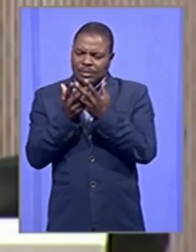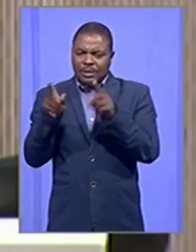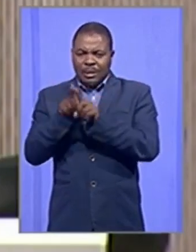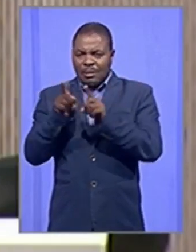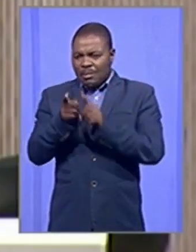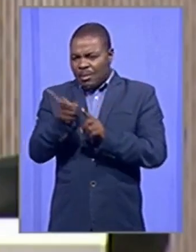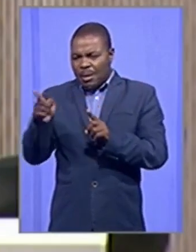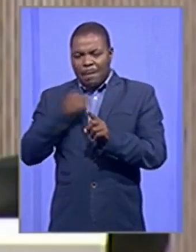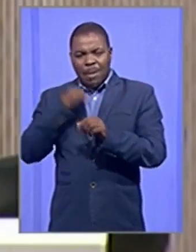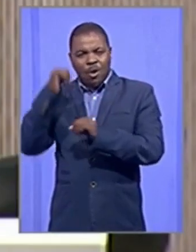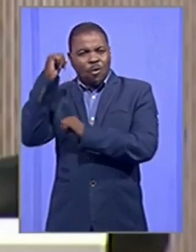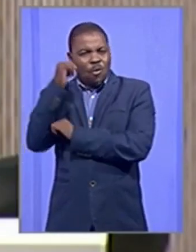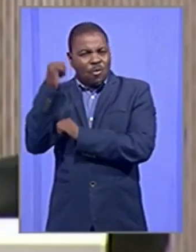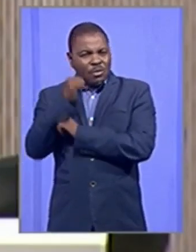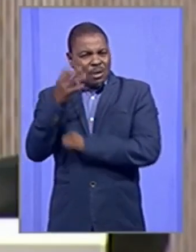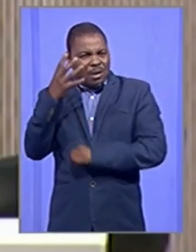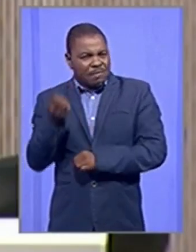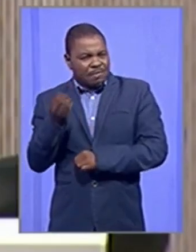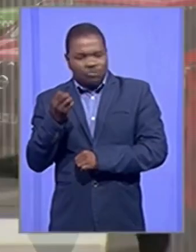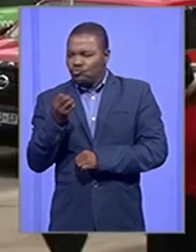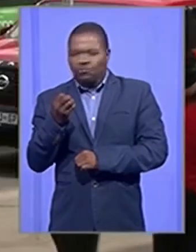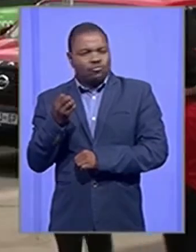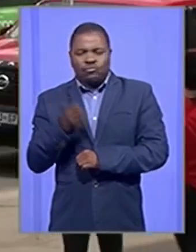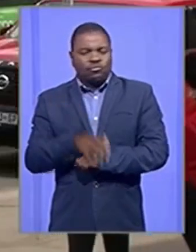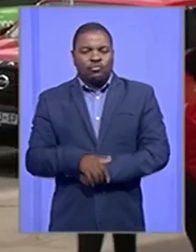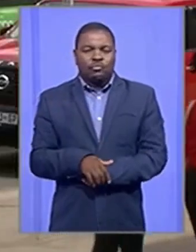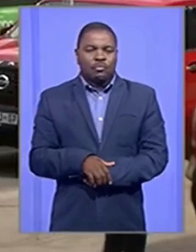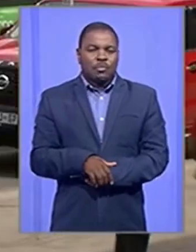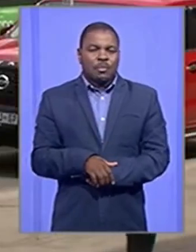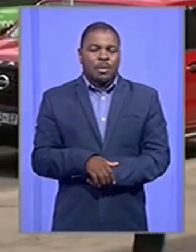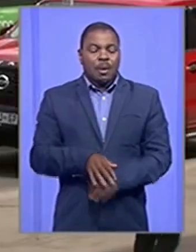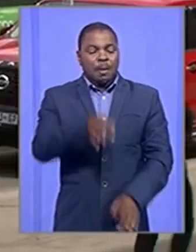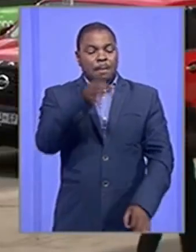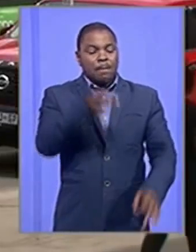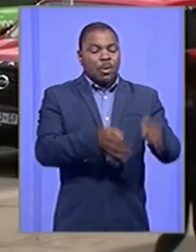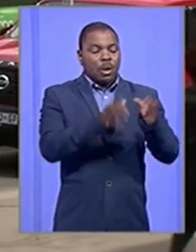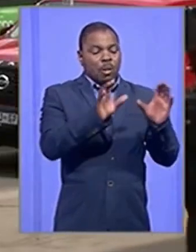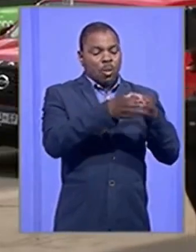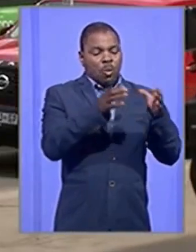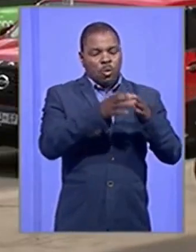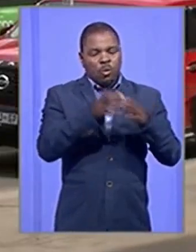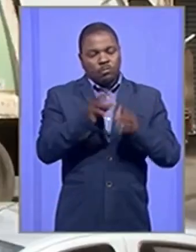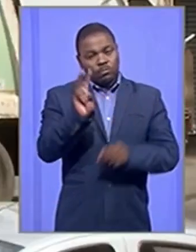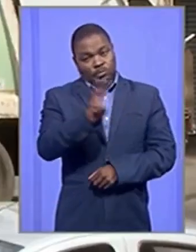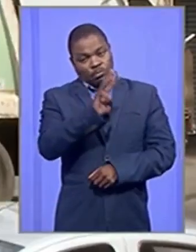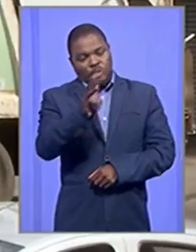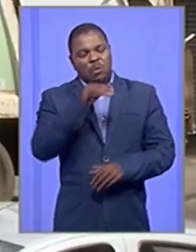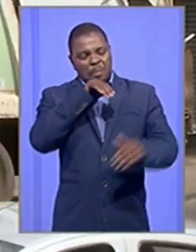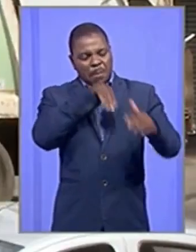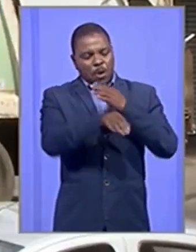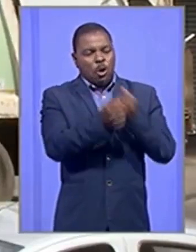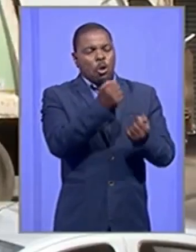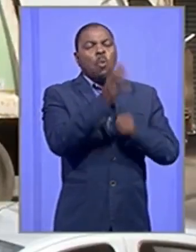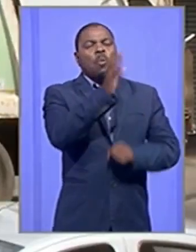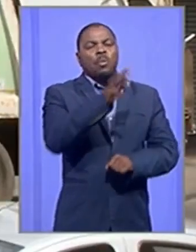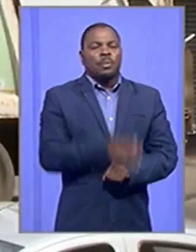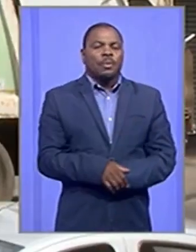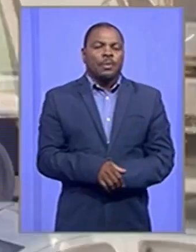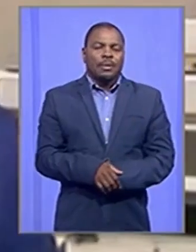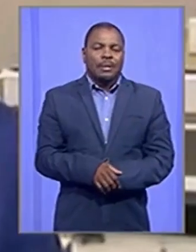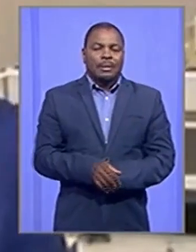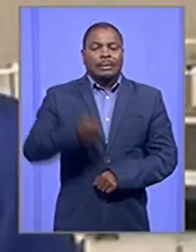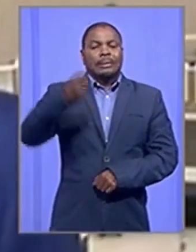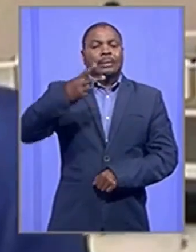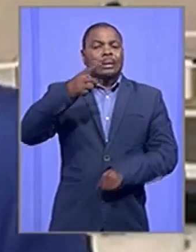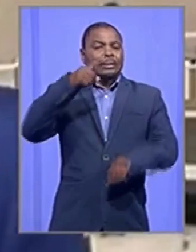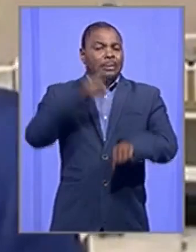that my office have records. Mekga dipolotiki e thusitse ka nka kgato ya molao. This is the second